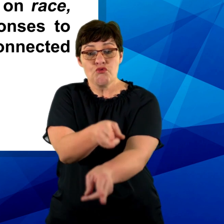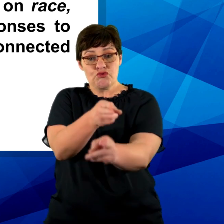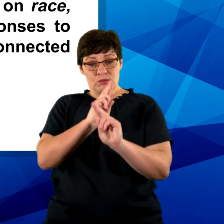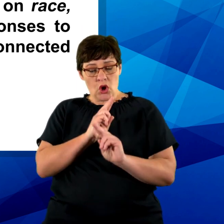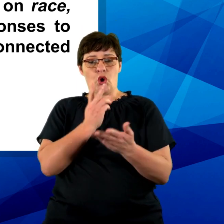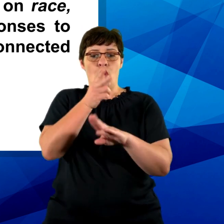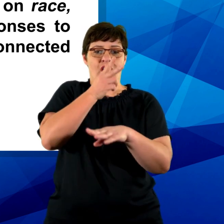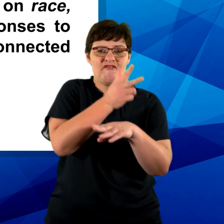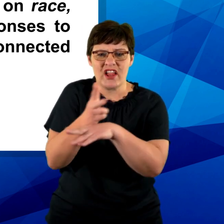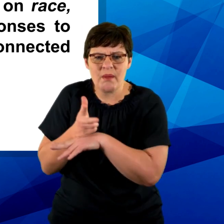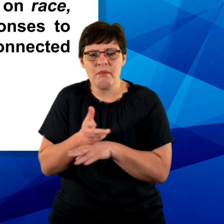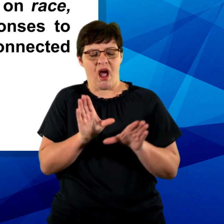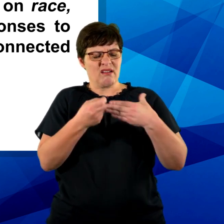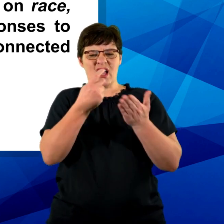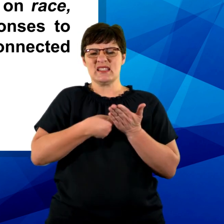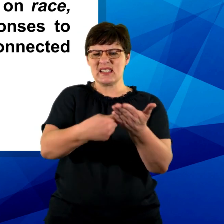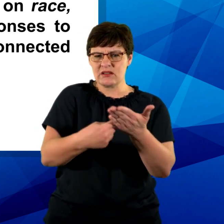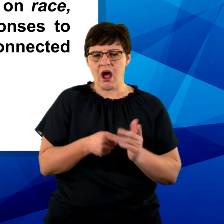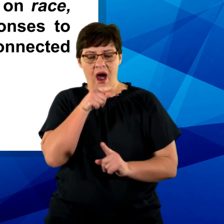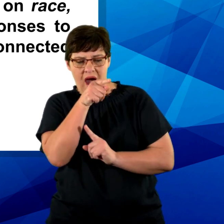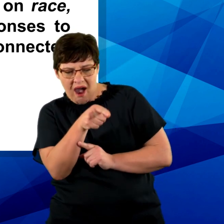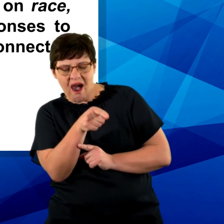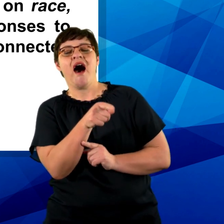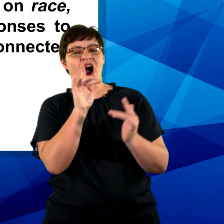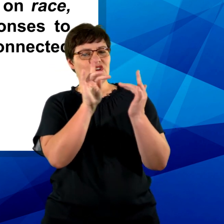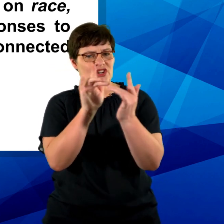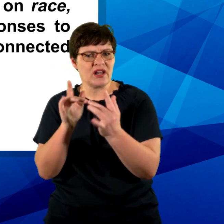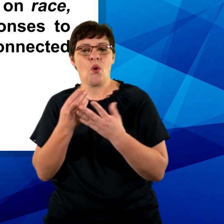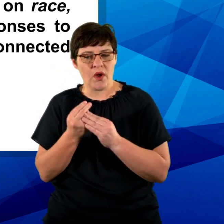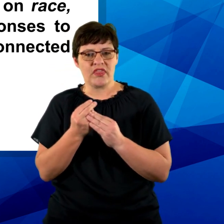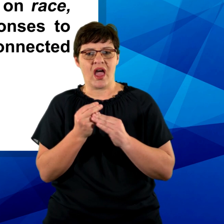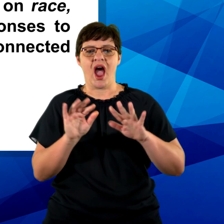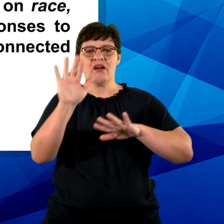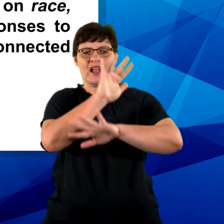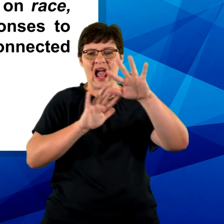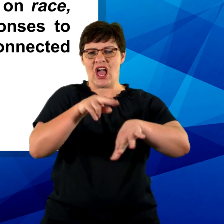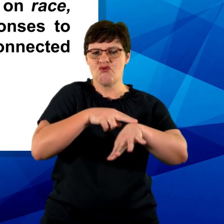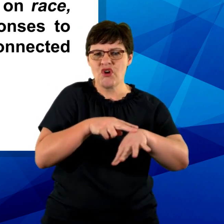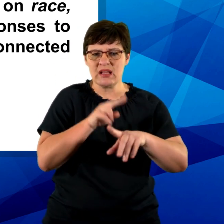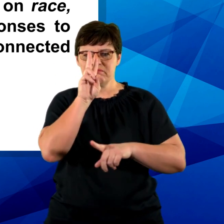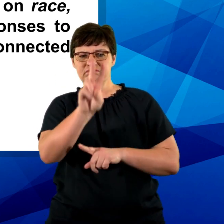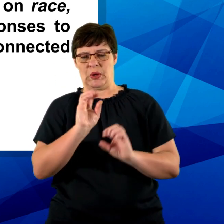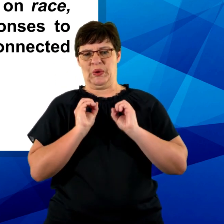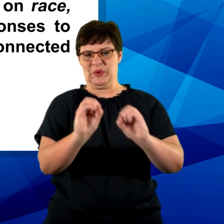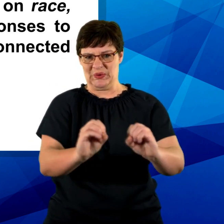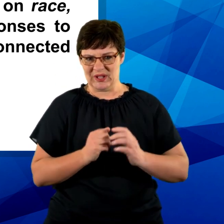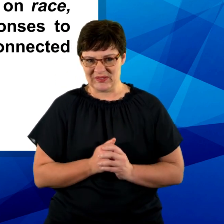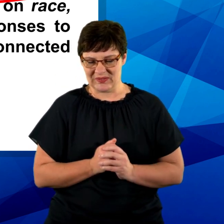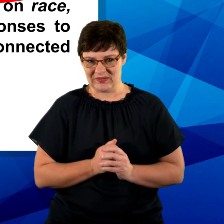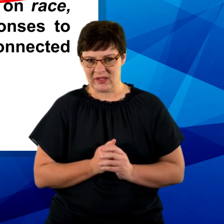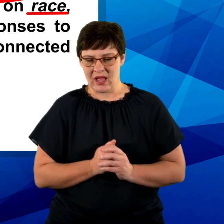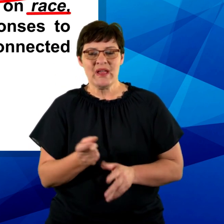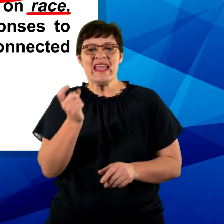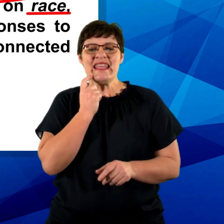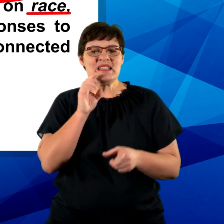to films and class discussion remained largely connected with a colorblind ideology. It is easy to be